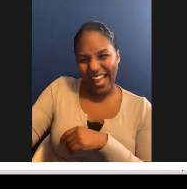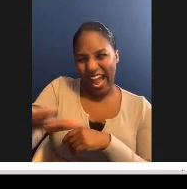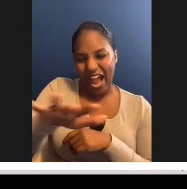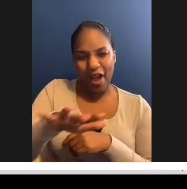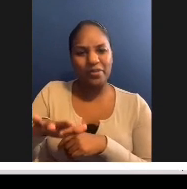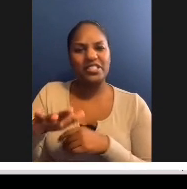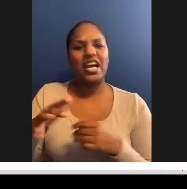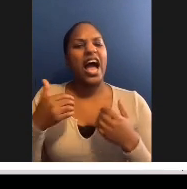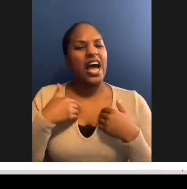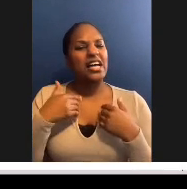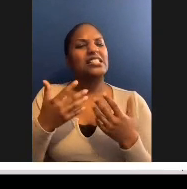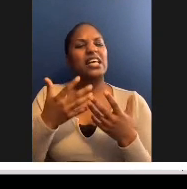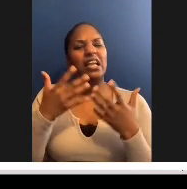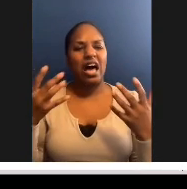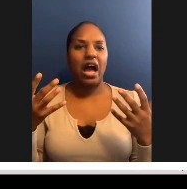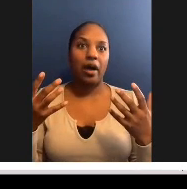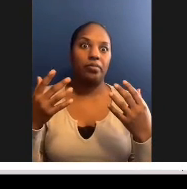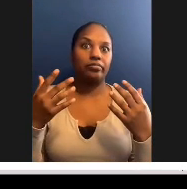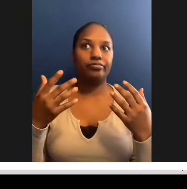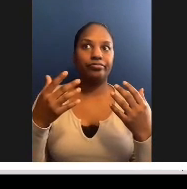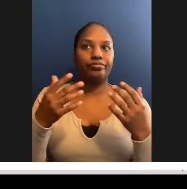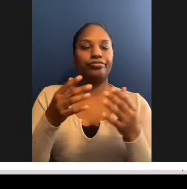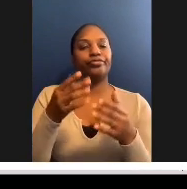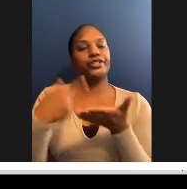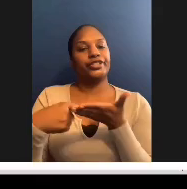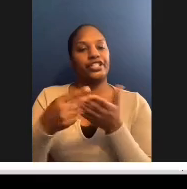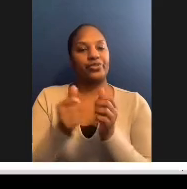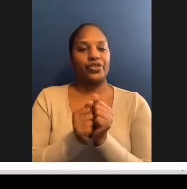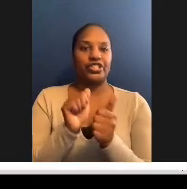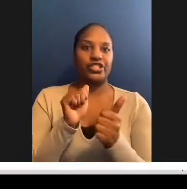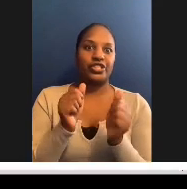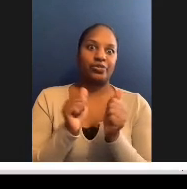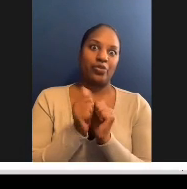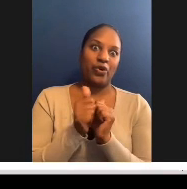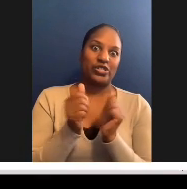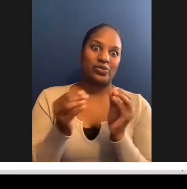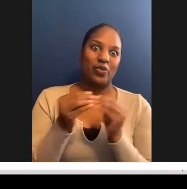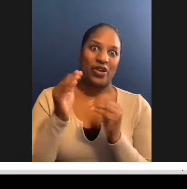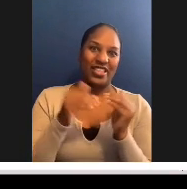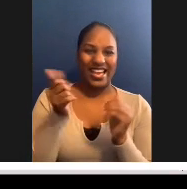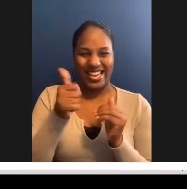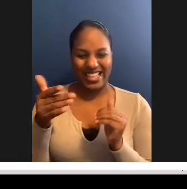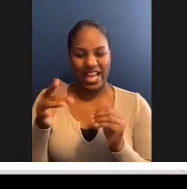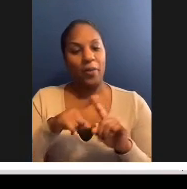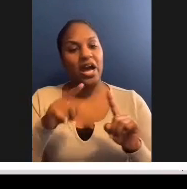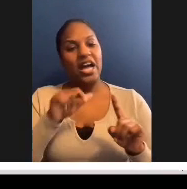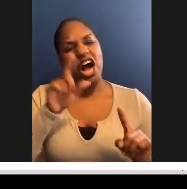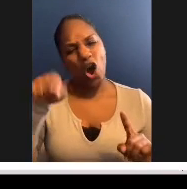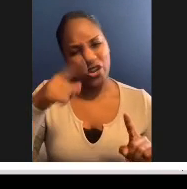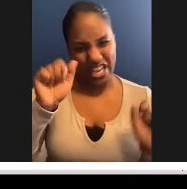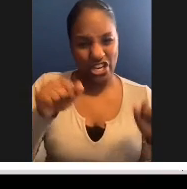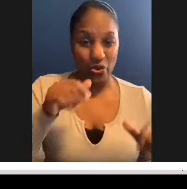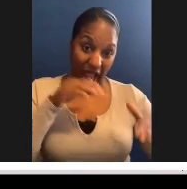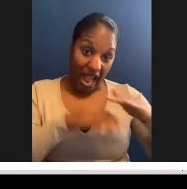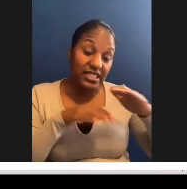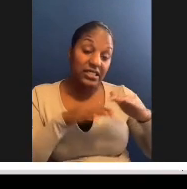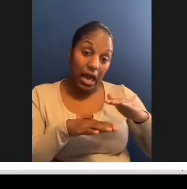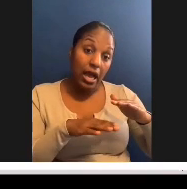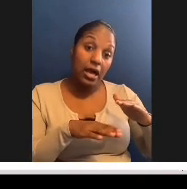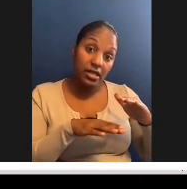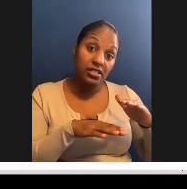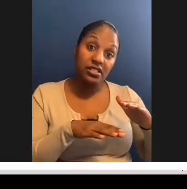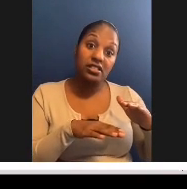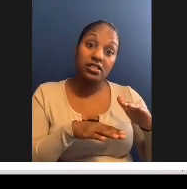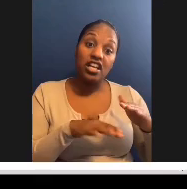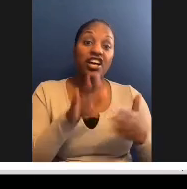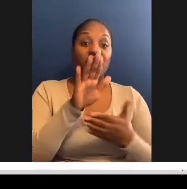with sports more than anything else. But I wanted to show you that not only can you access just the